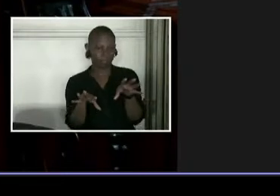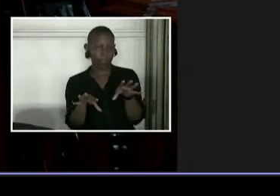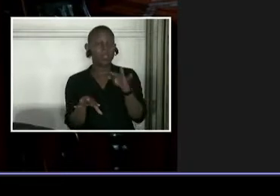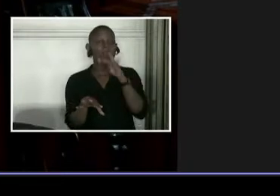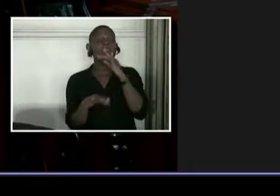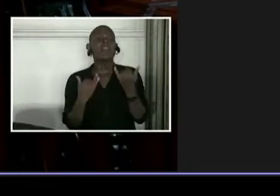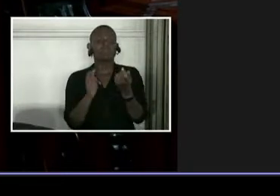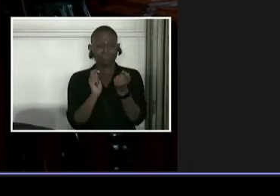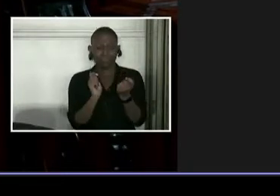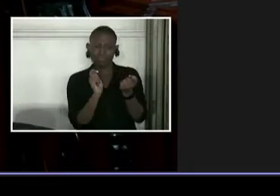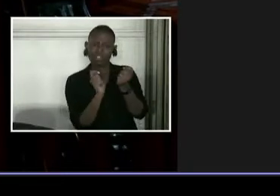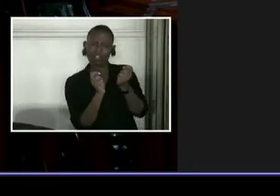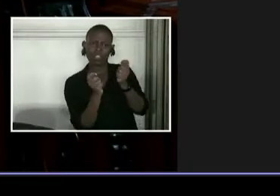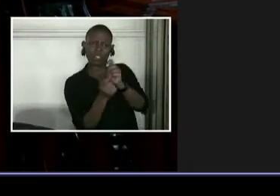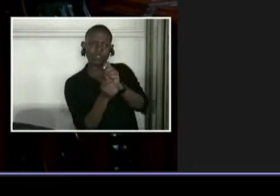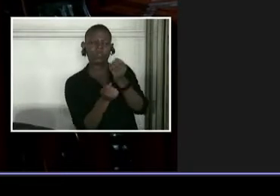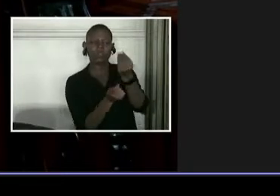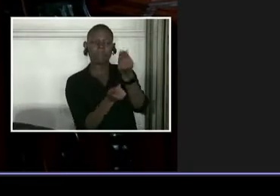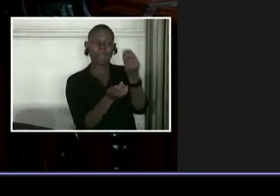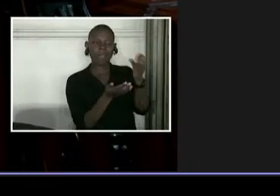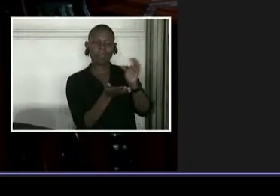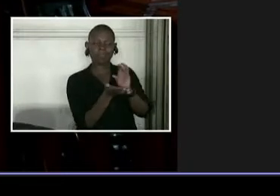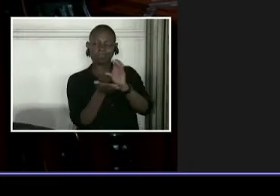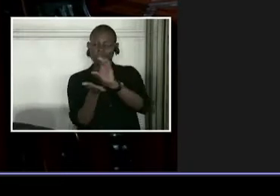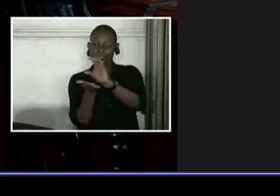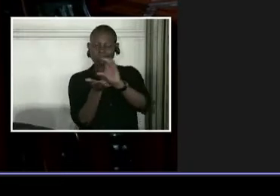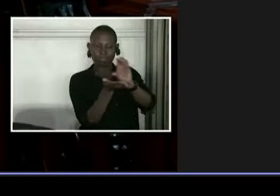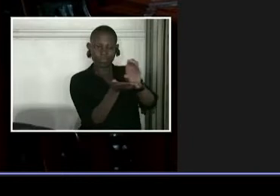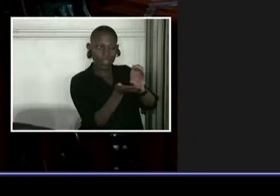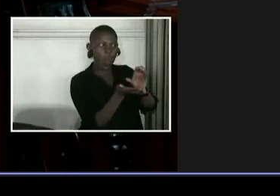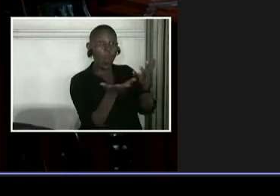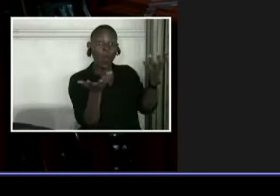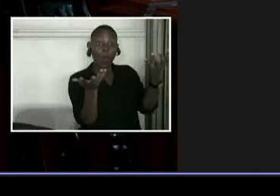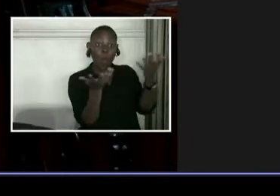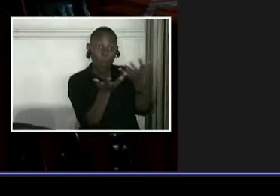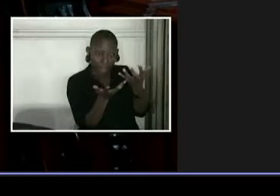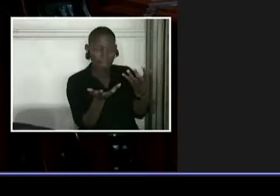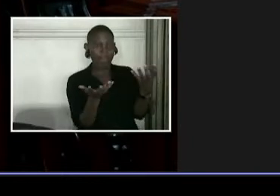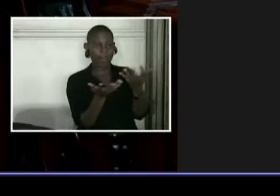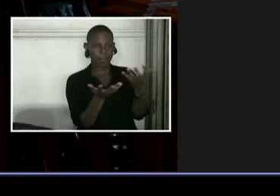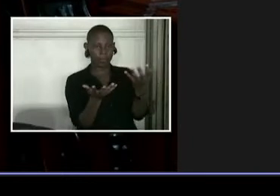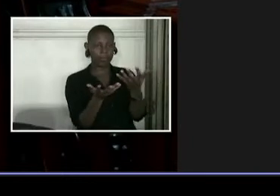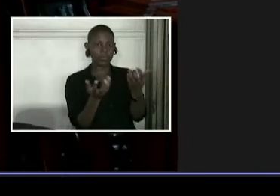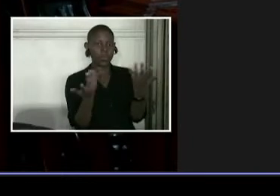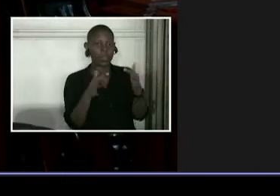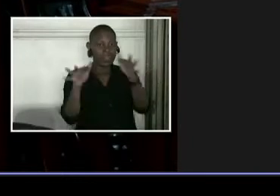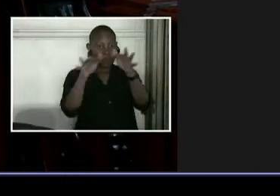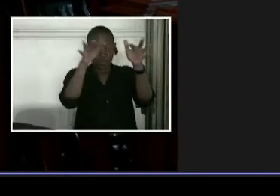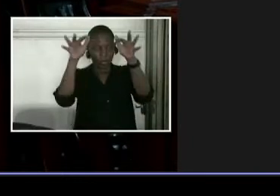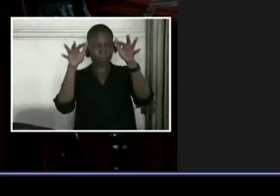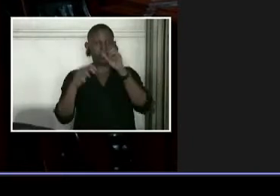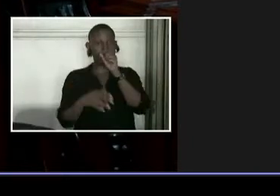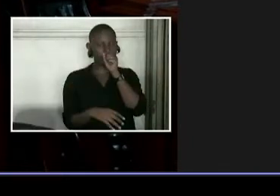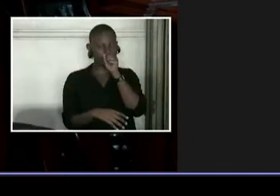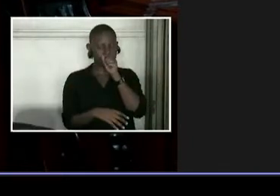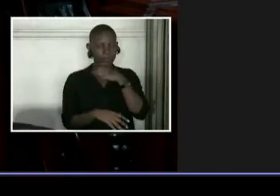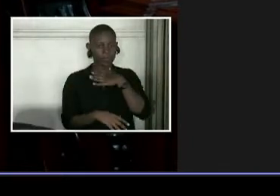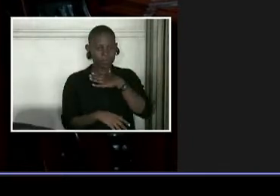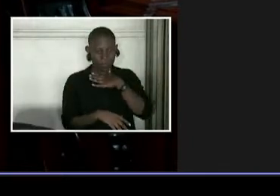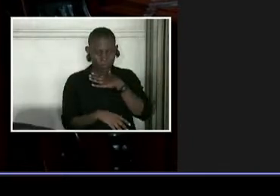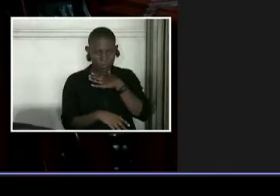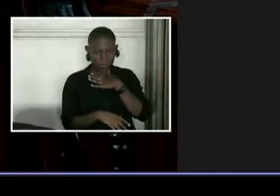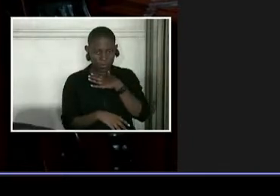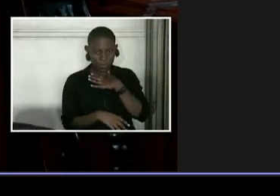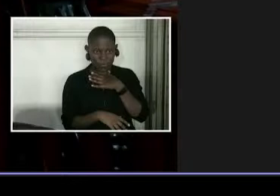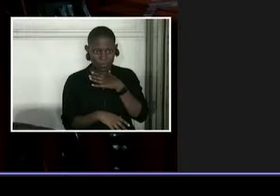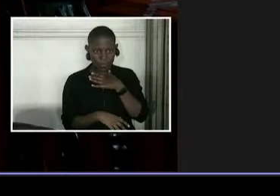of funds to enable our best response to floods. However, we'll endeavor to source additional funding from the National Department of Human